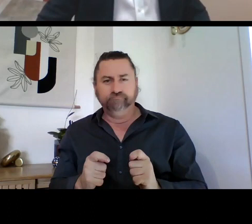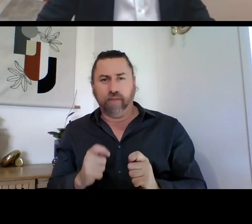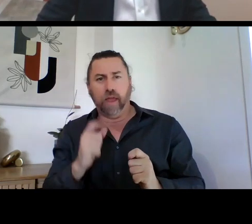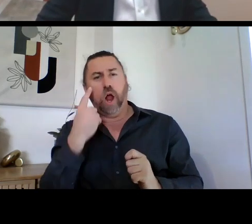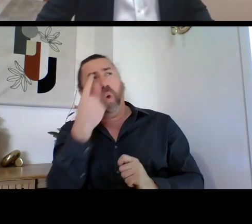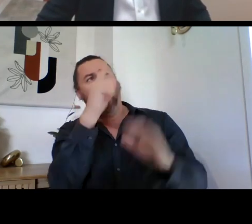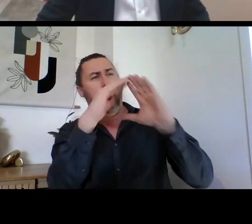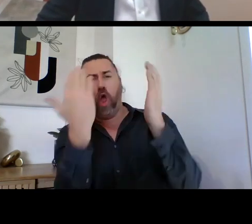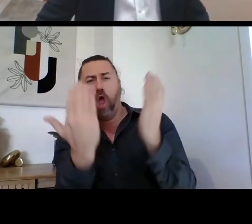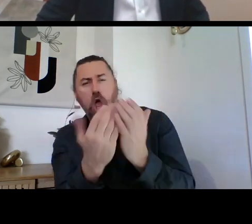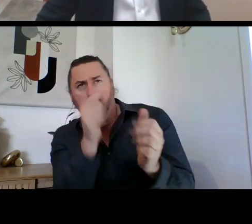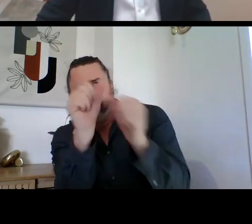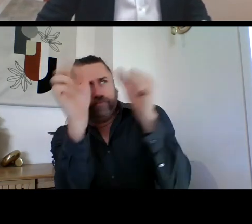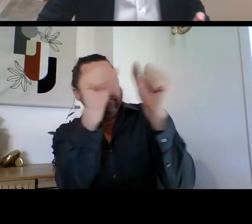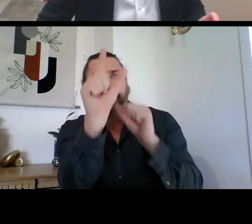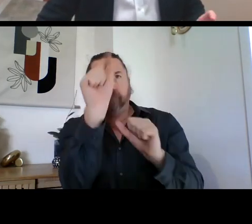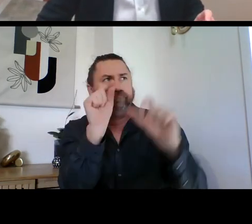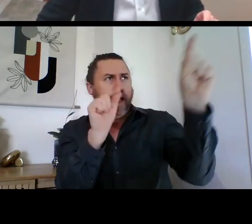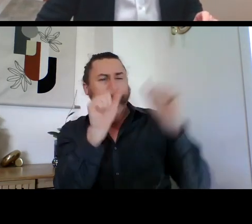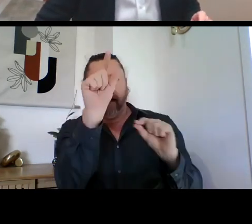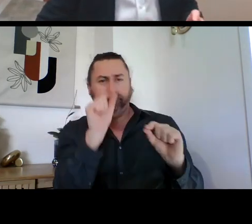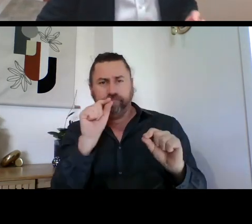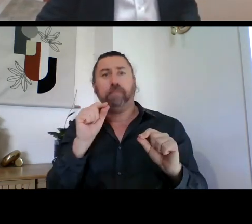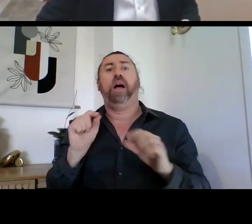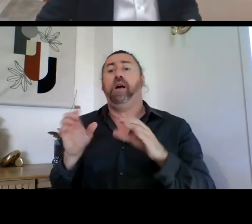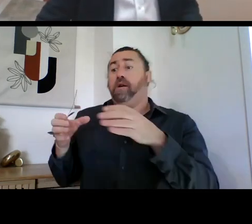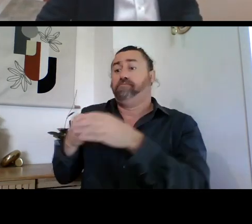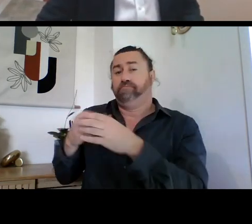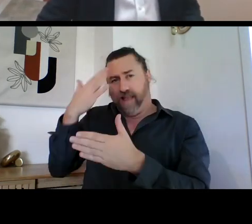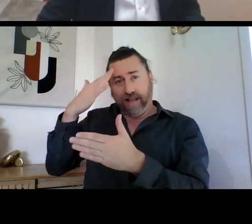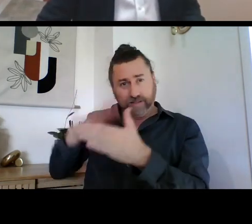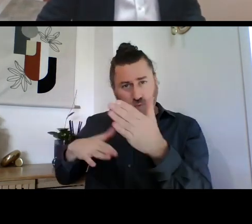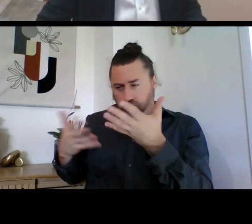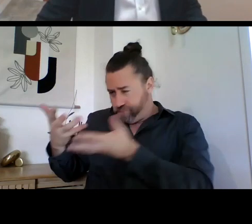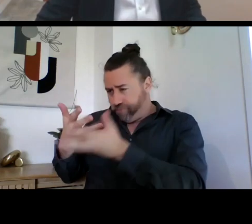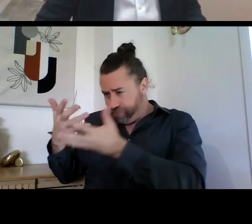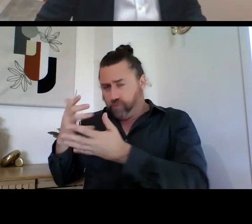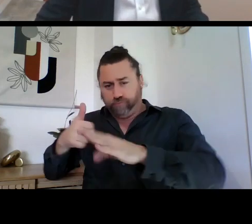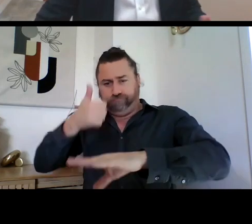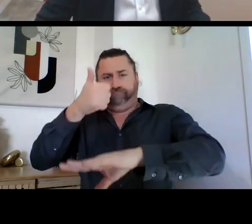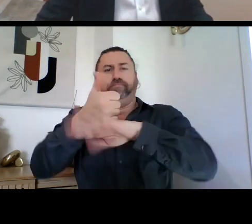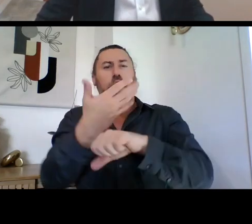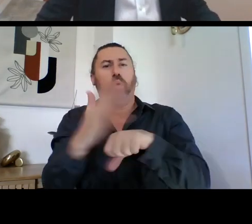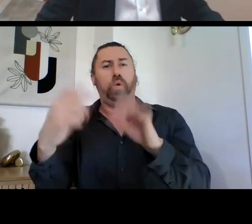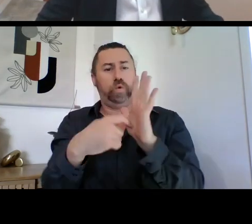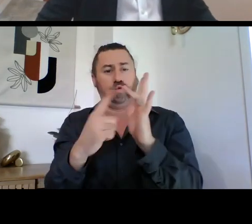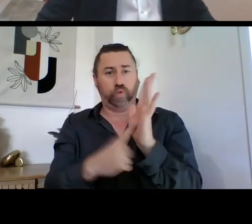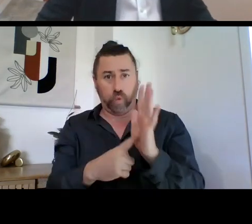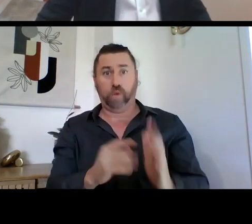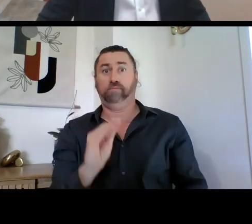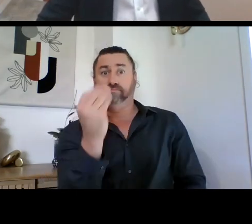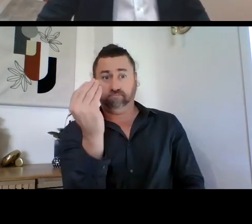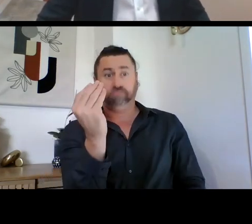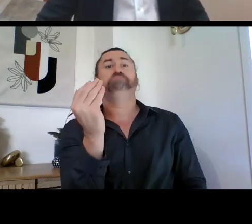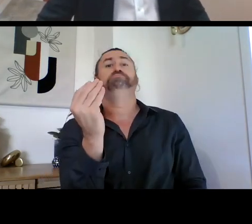around the world and convened a working group with experts to help develop the new tool. And then once we had that initial prototype, it